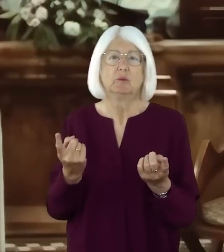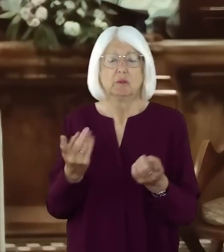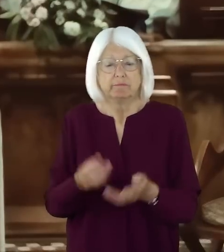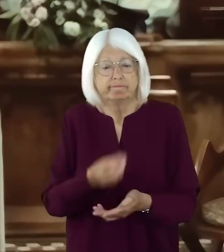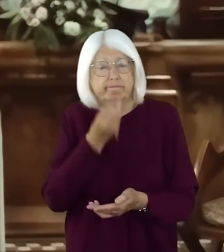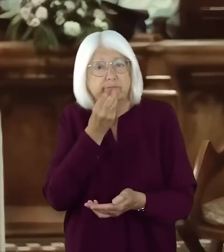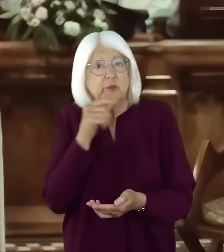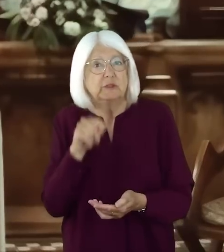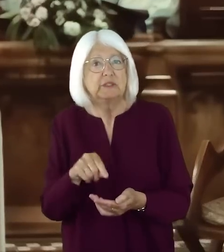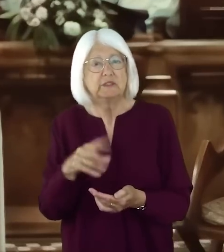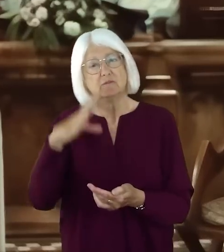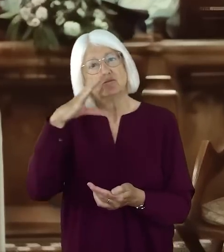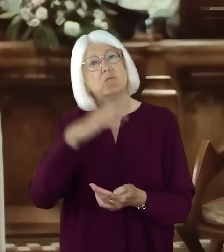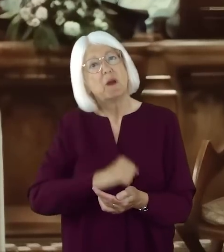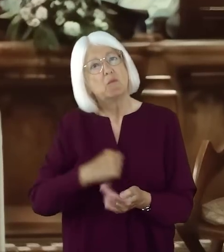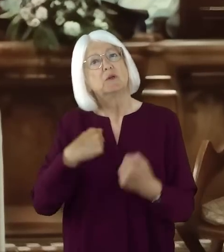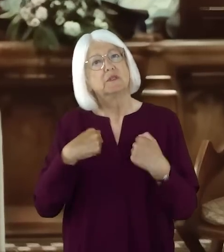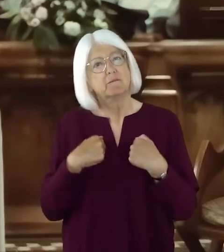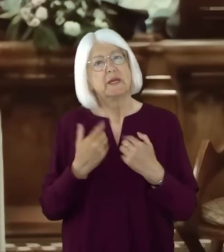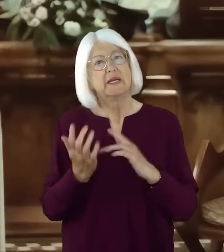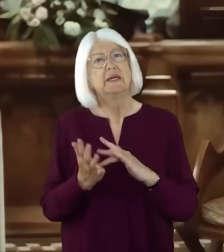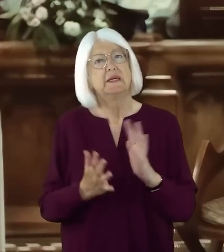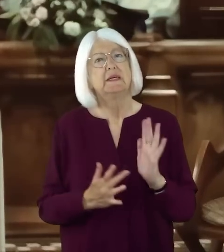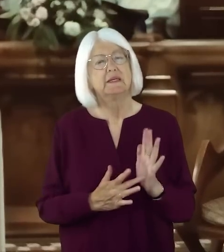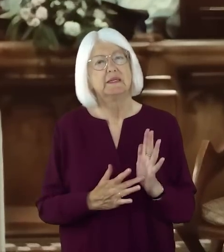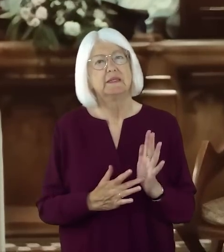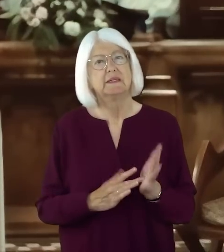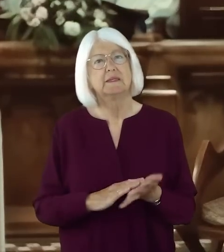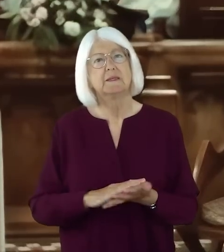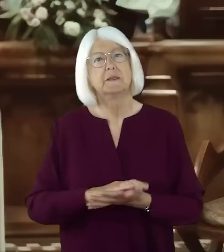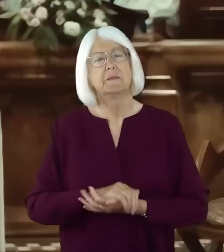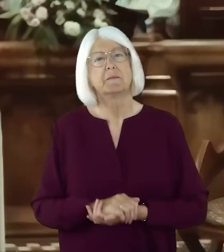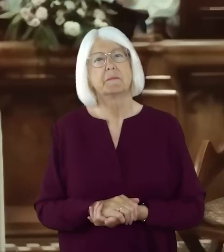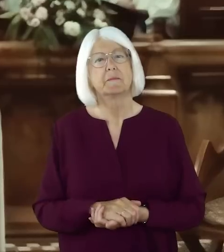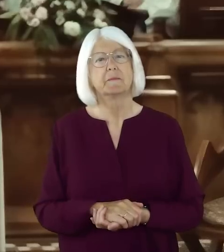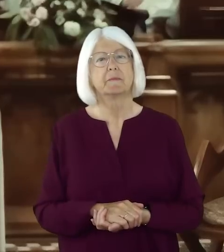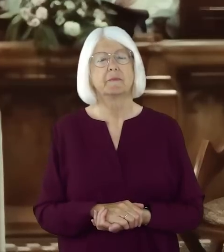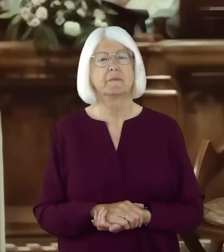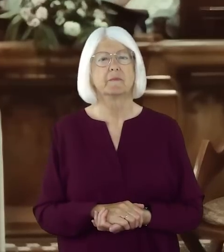you. Do this in remembrance of me."